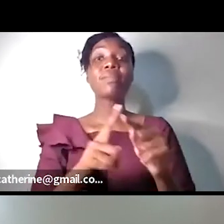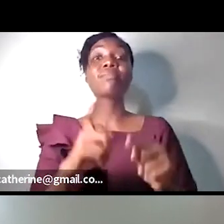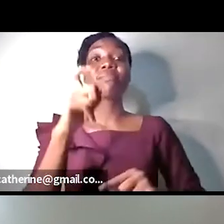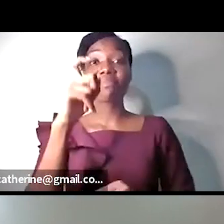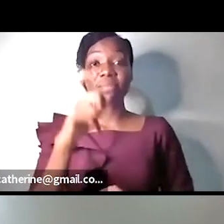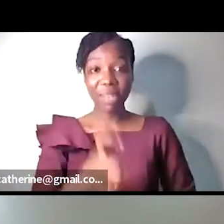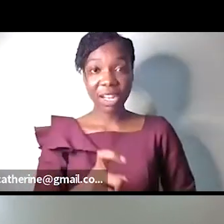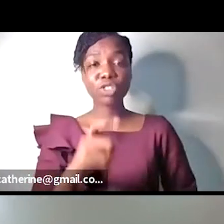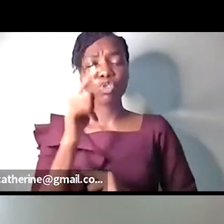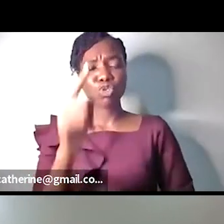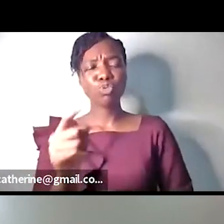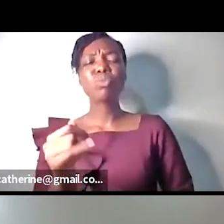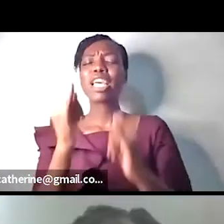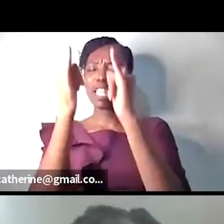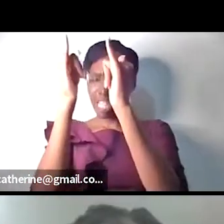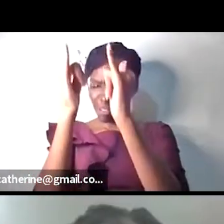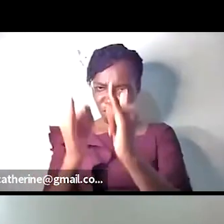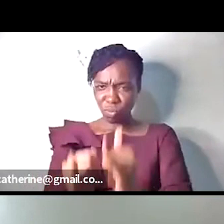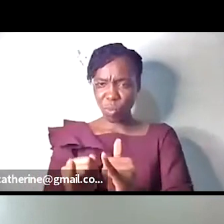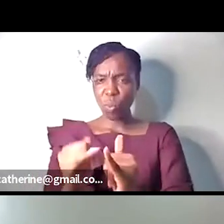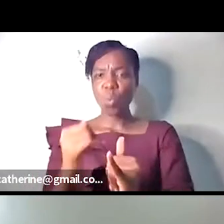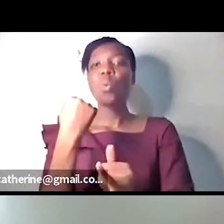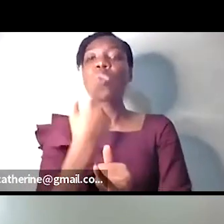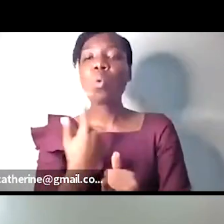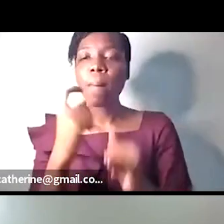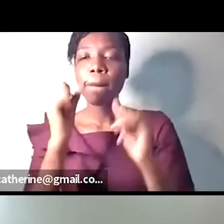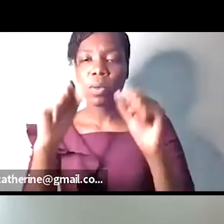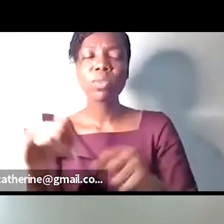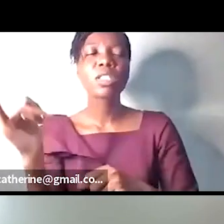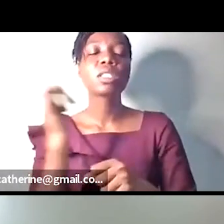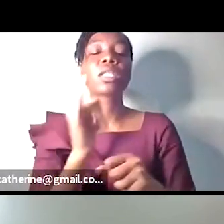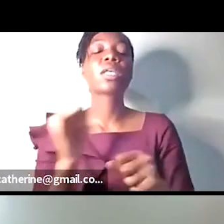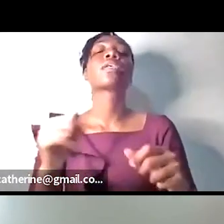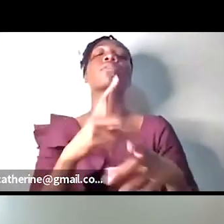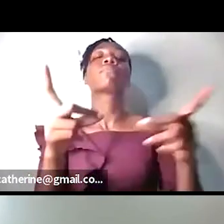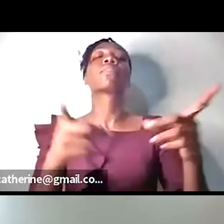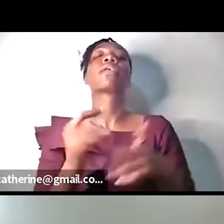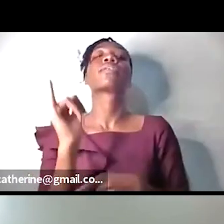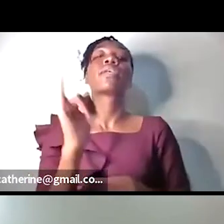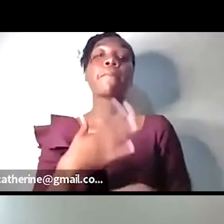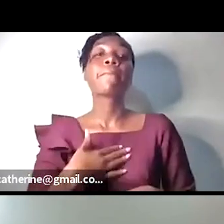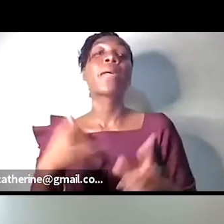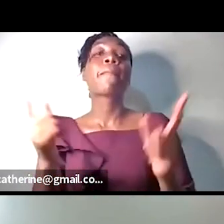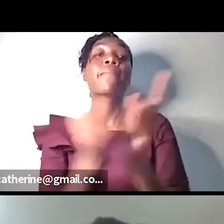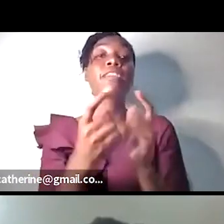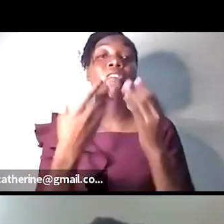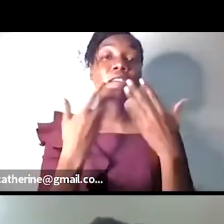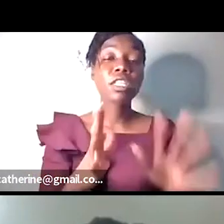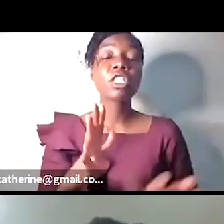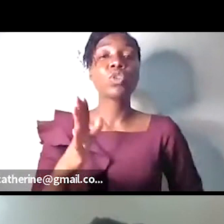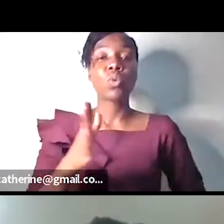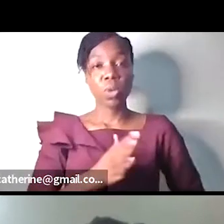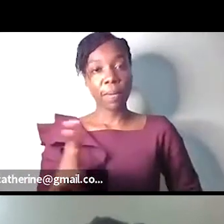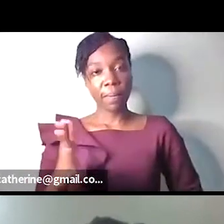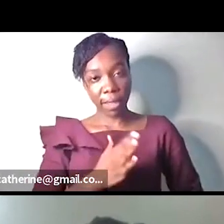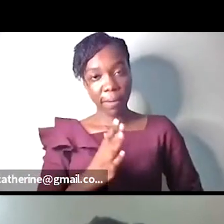an individual who deserves to be in that space. I've met women that say, you know me, when I